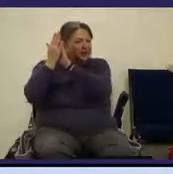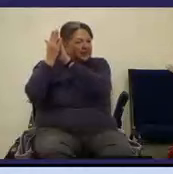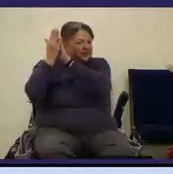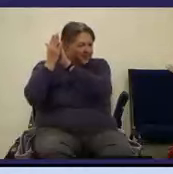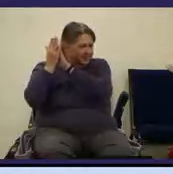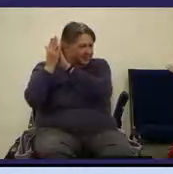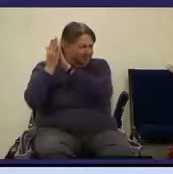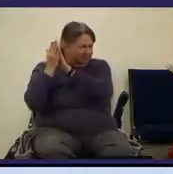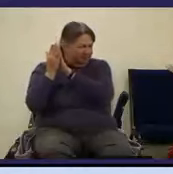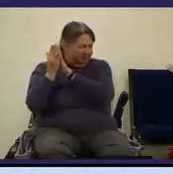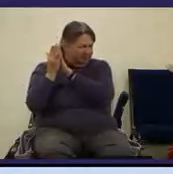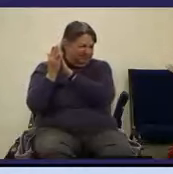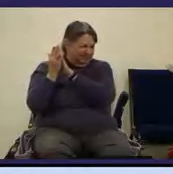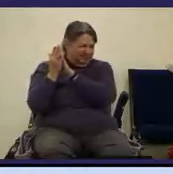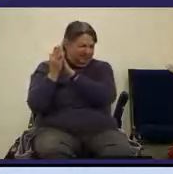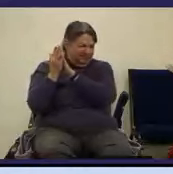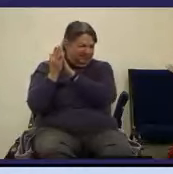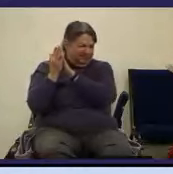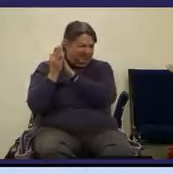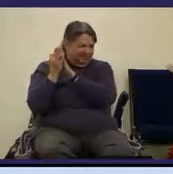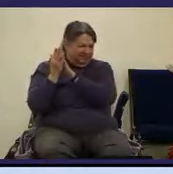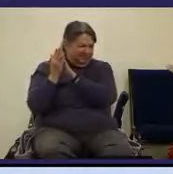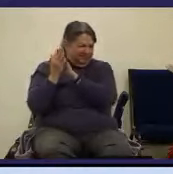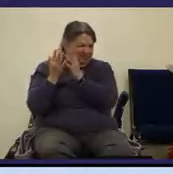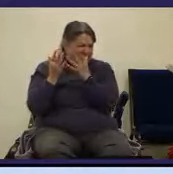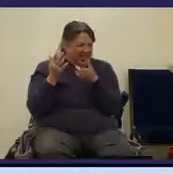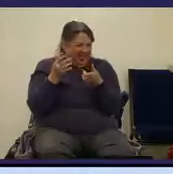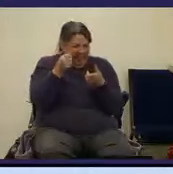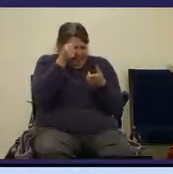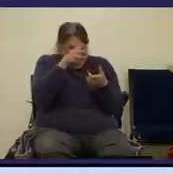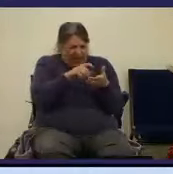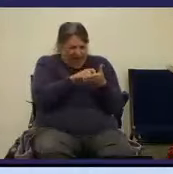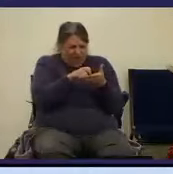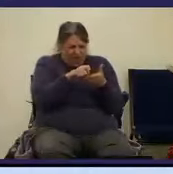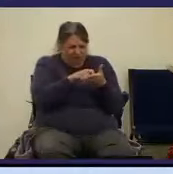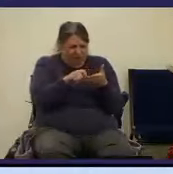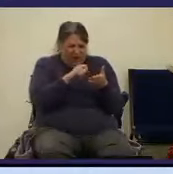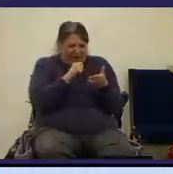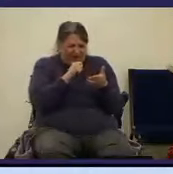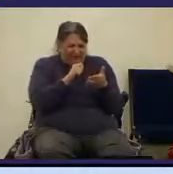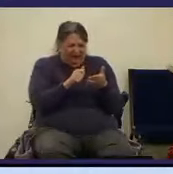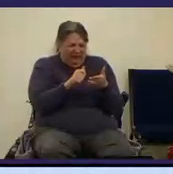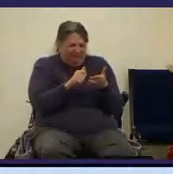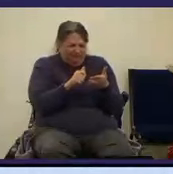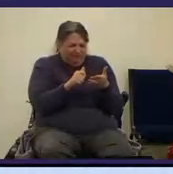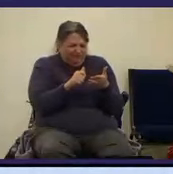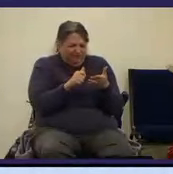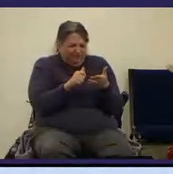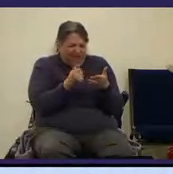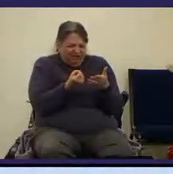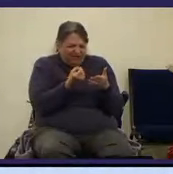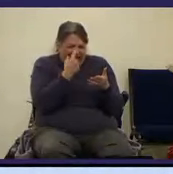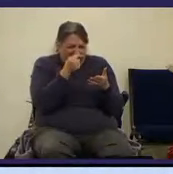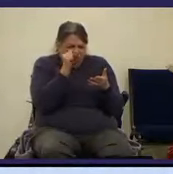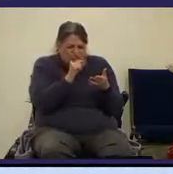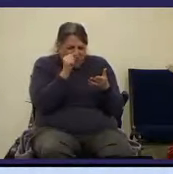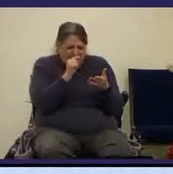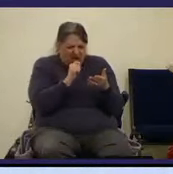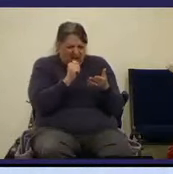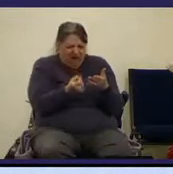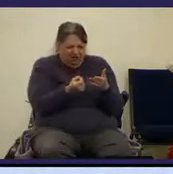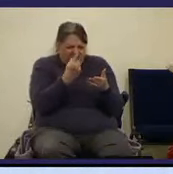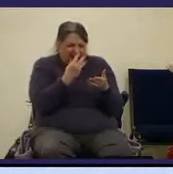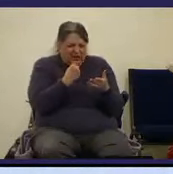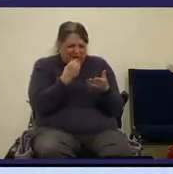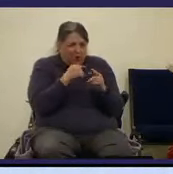theologian. He didn't know Hebrew and he didn't know Greek, but he was a man of God. And he was filled with this